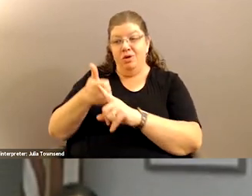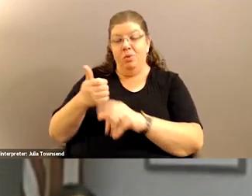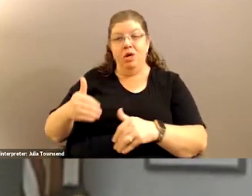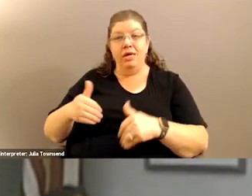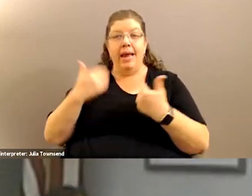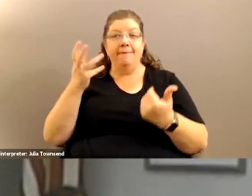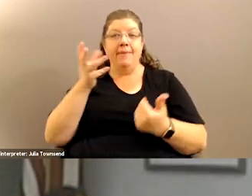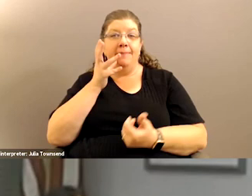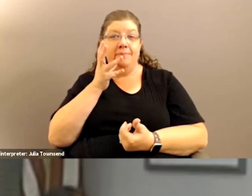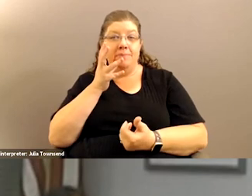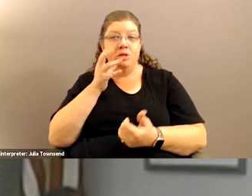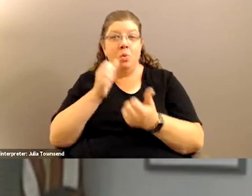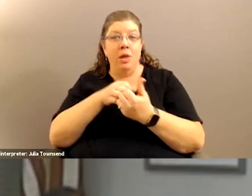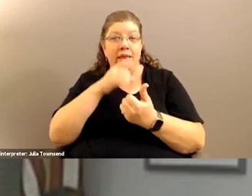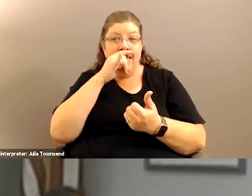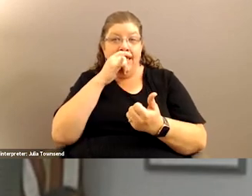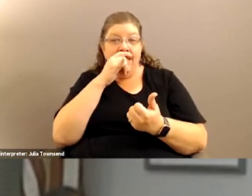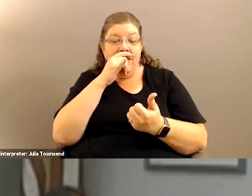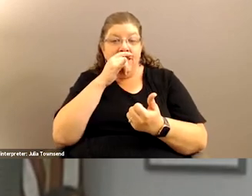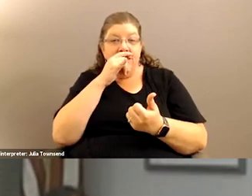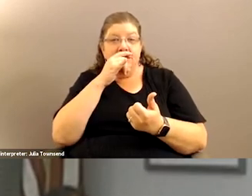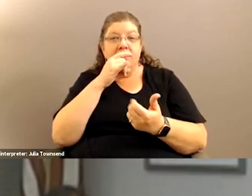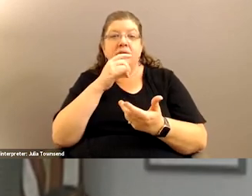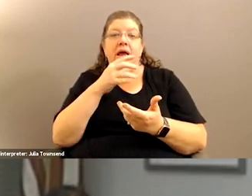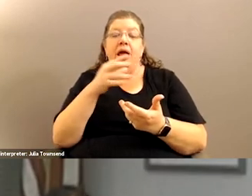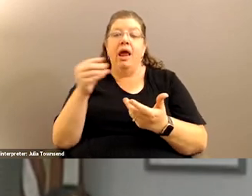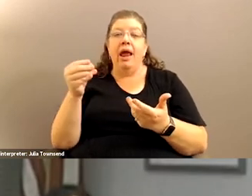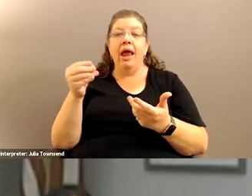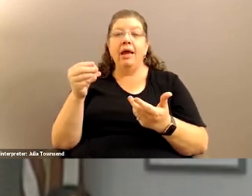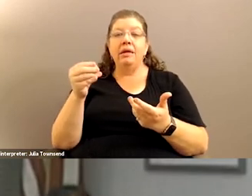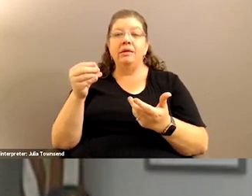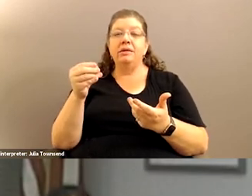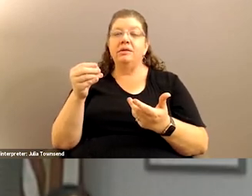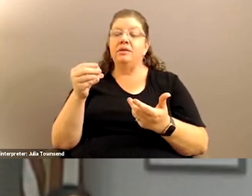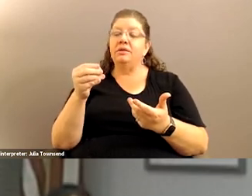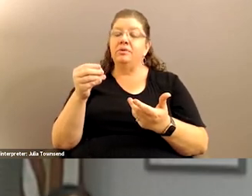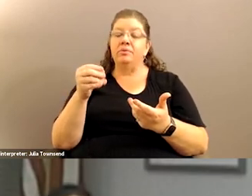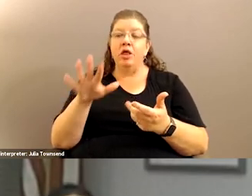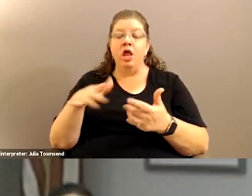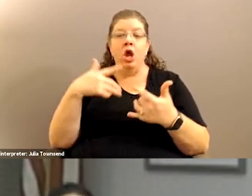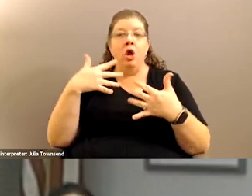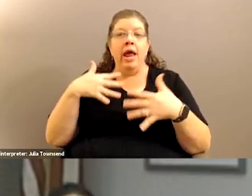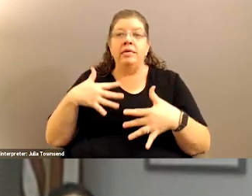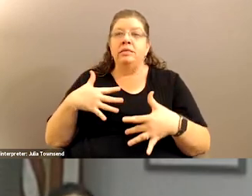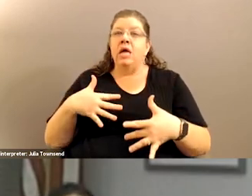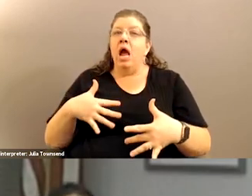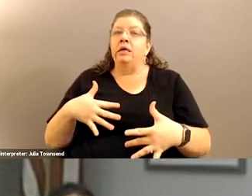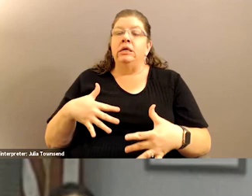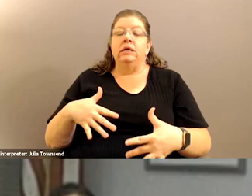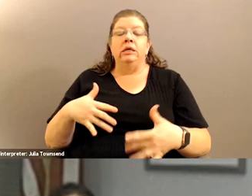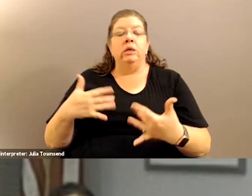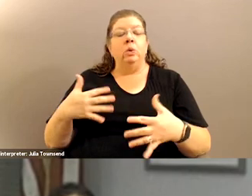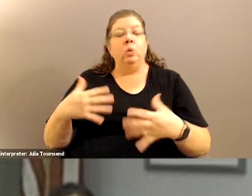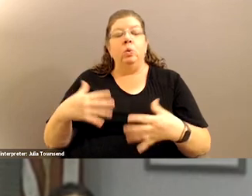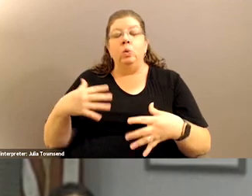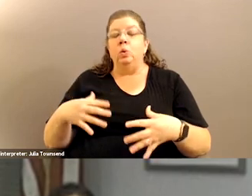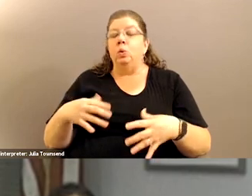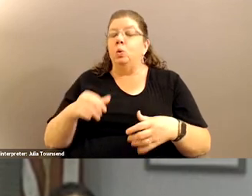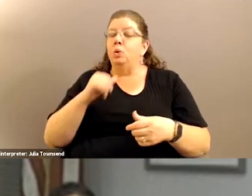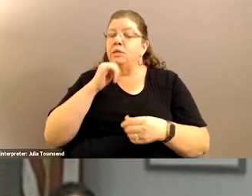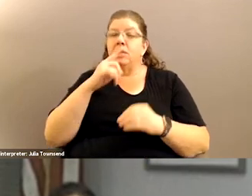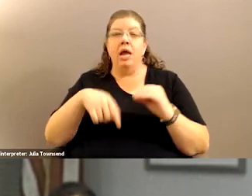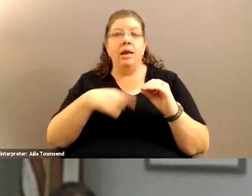moms with their kids and they their anxiety with was not